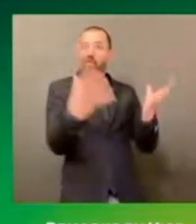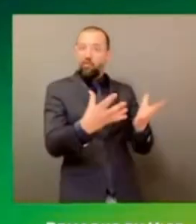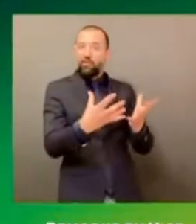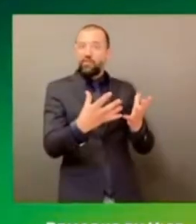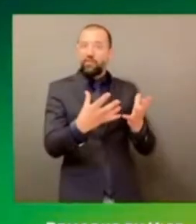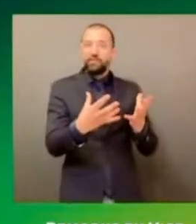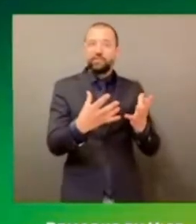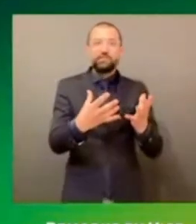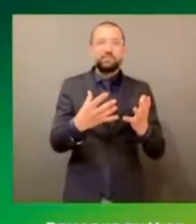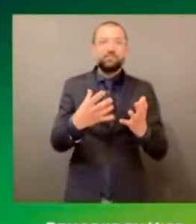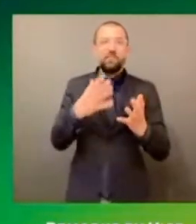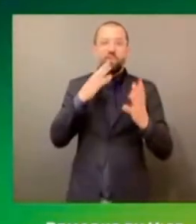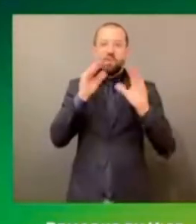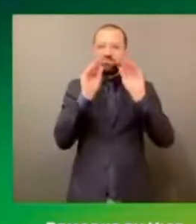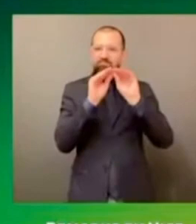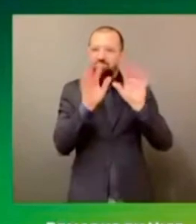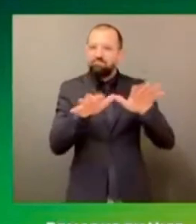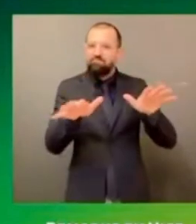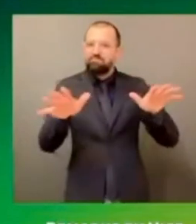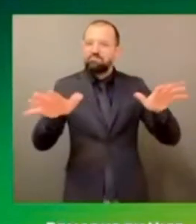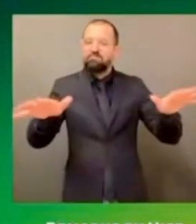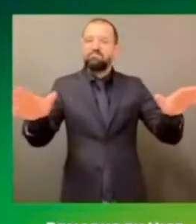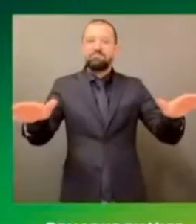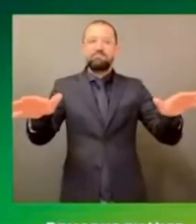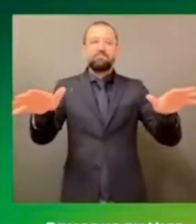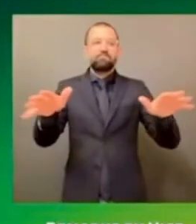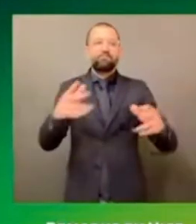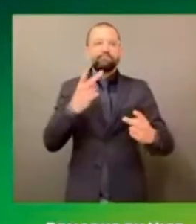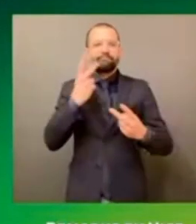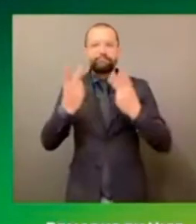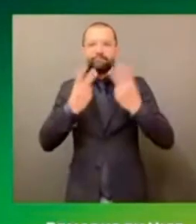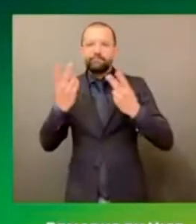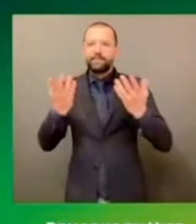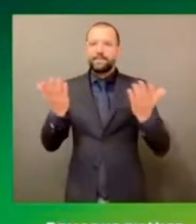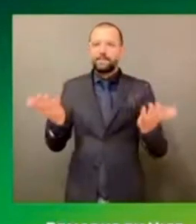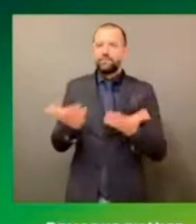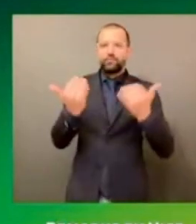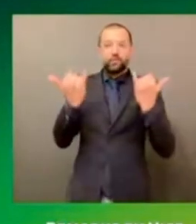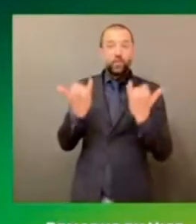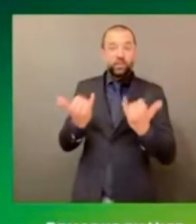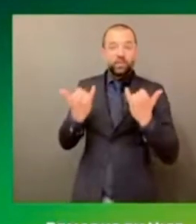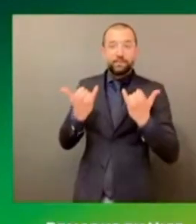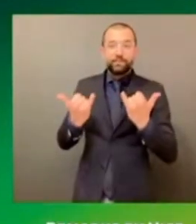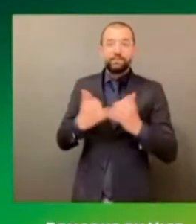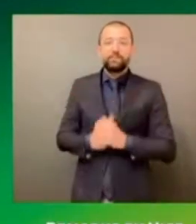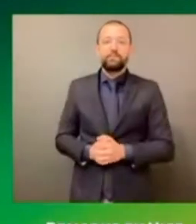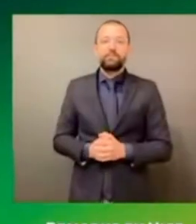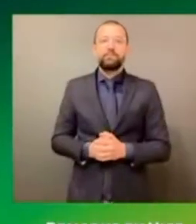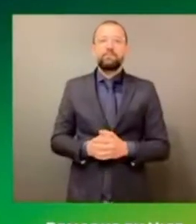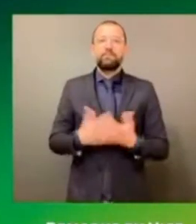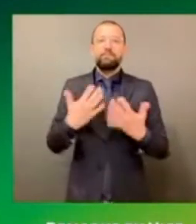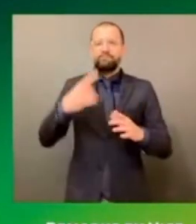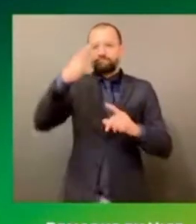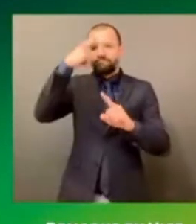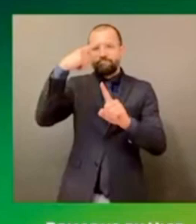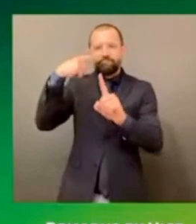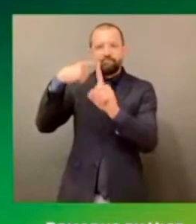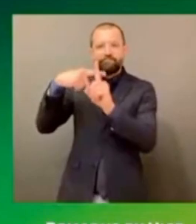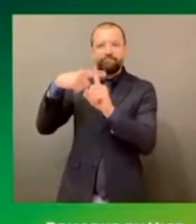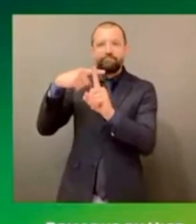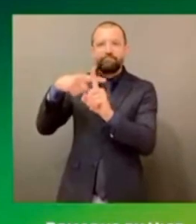Seeing all of you here today makes me so optimistic and